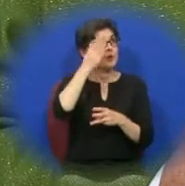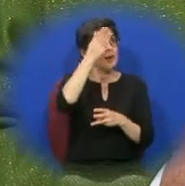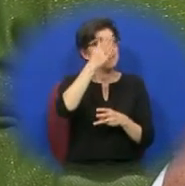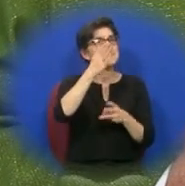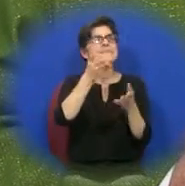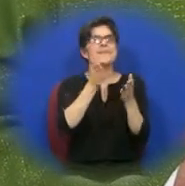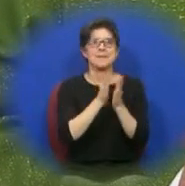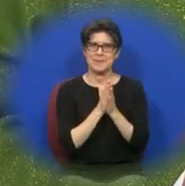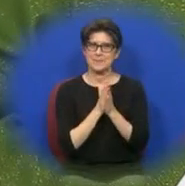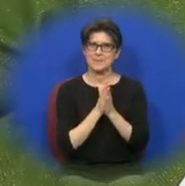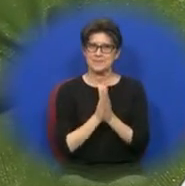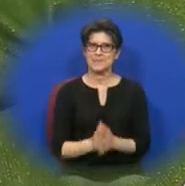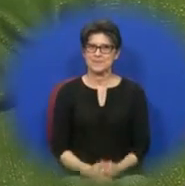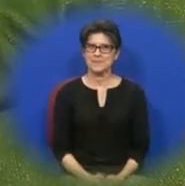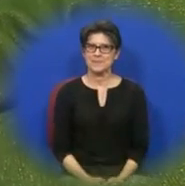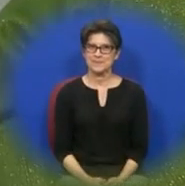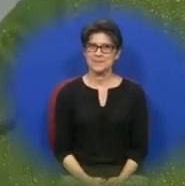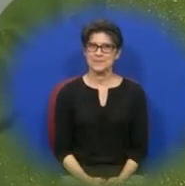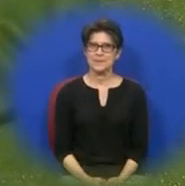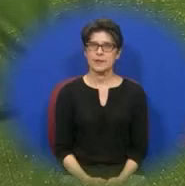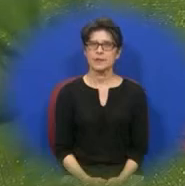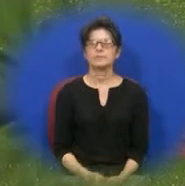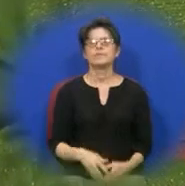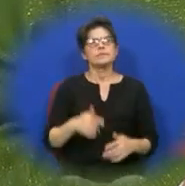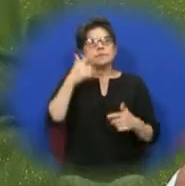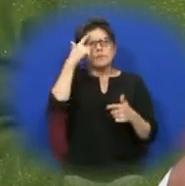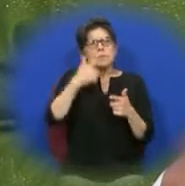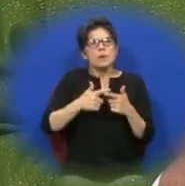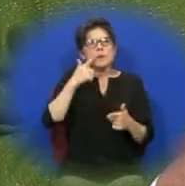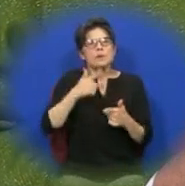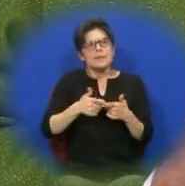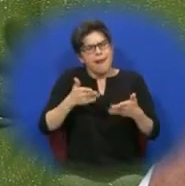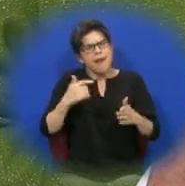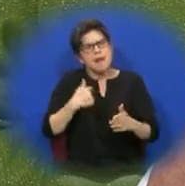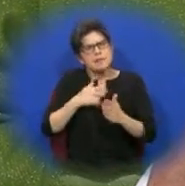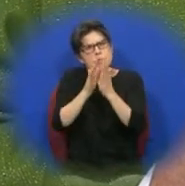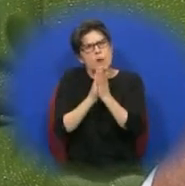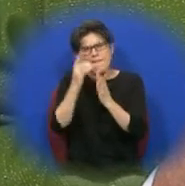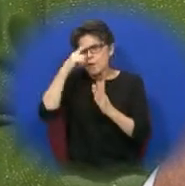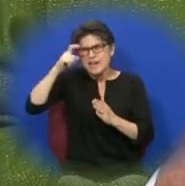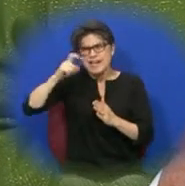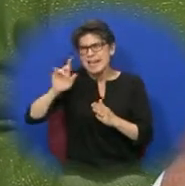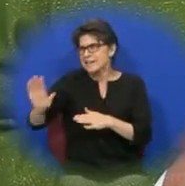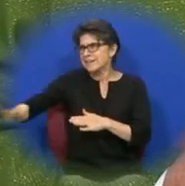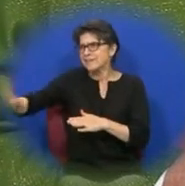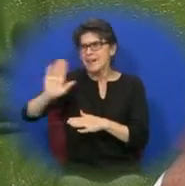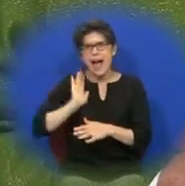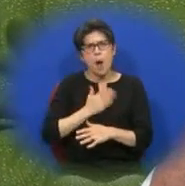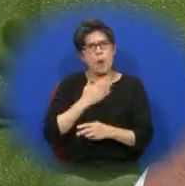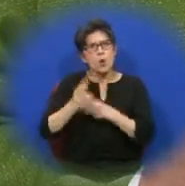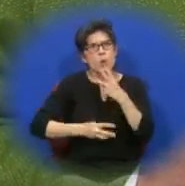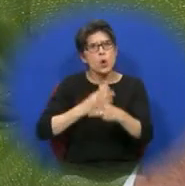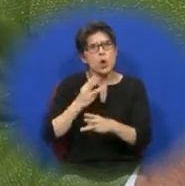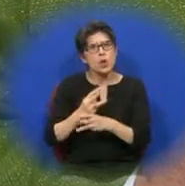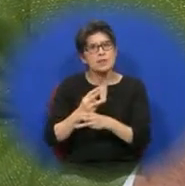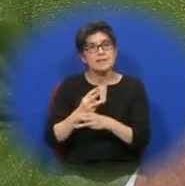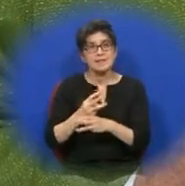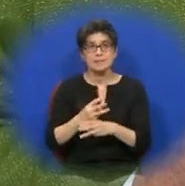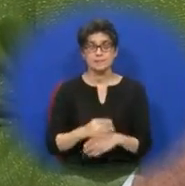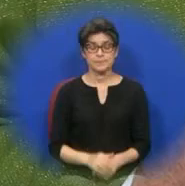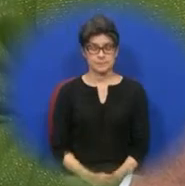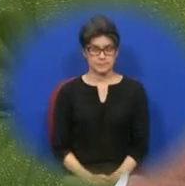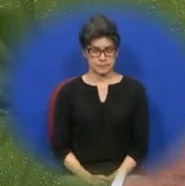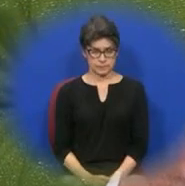Amen. Brothers and sisters, let us pray for the needs of our world and for the grace to be models of the great